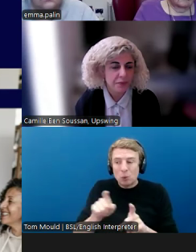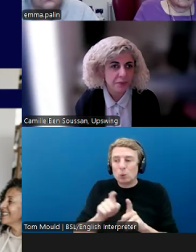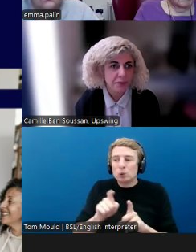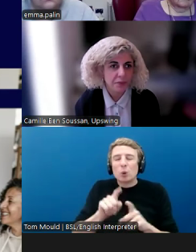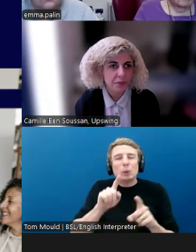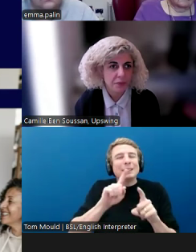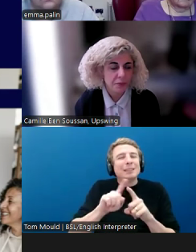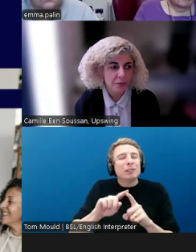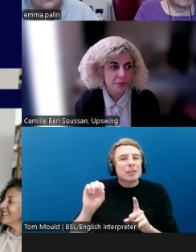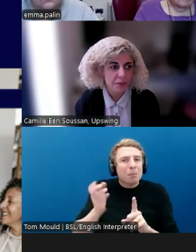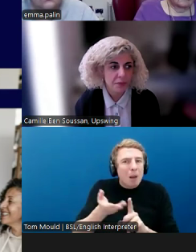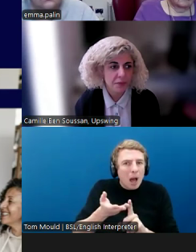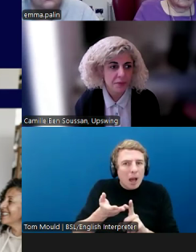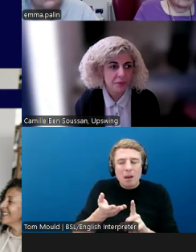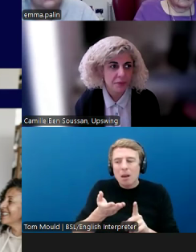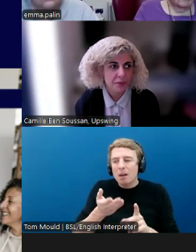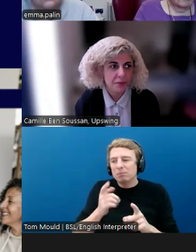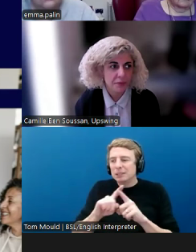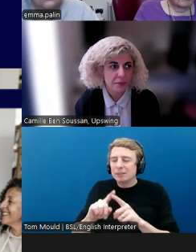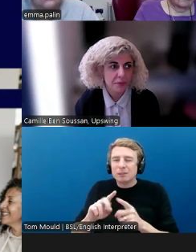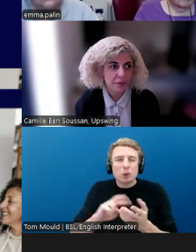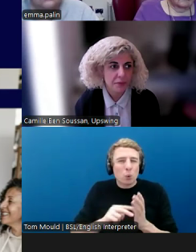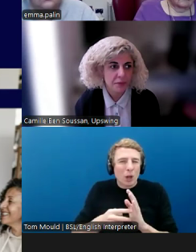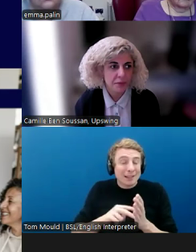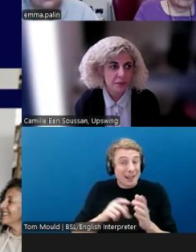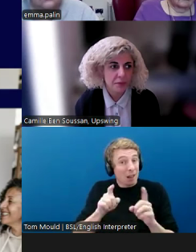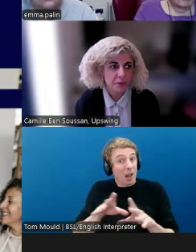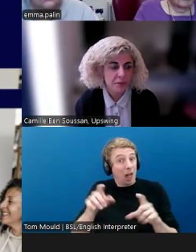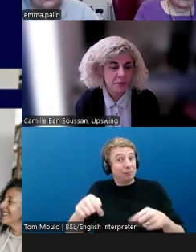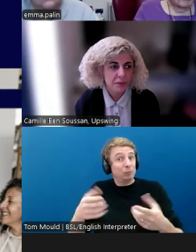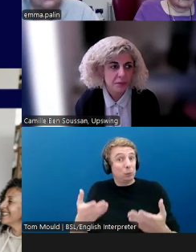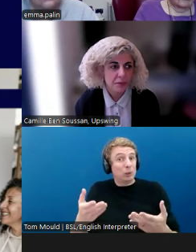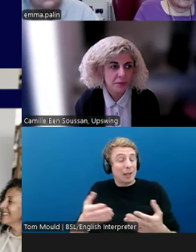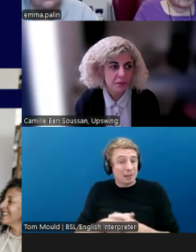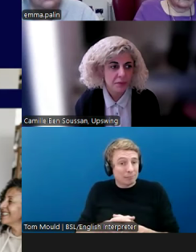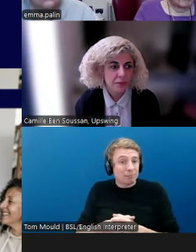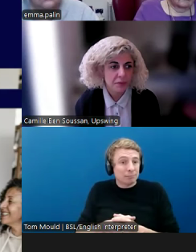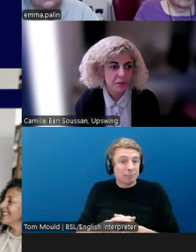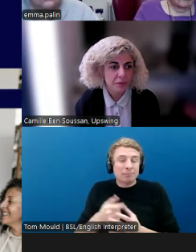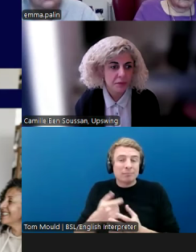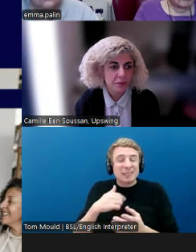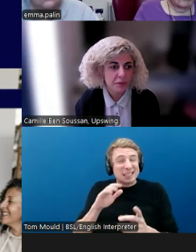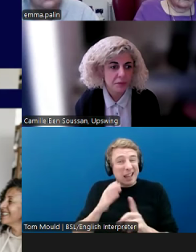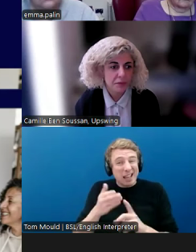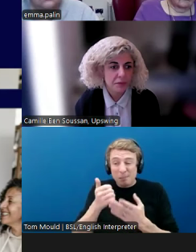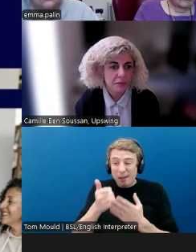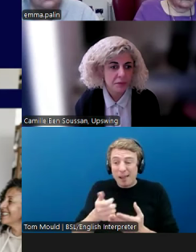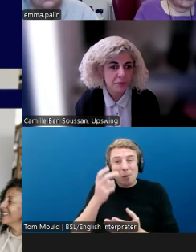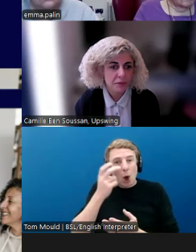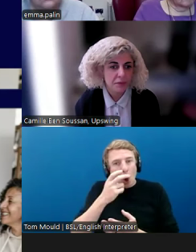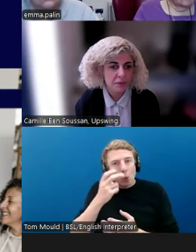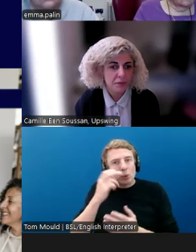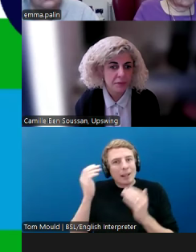as organisations such as this, which enable older adults to be able to live the life that they